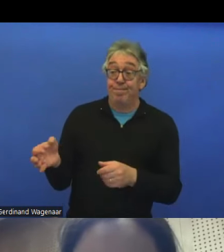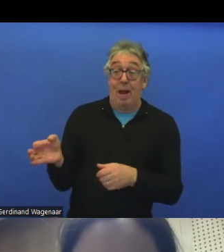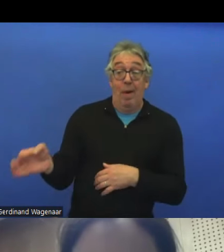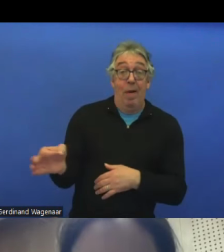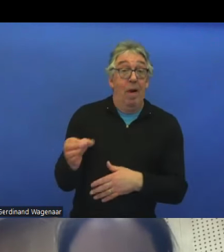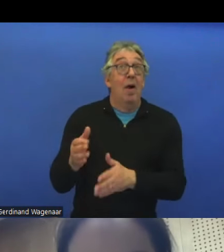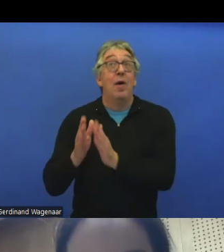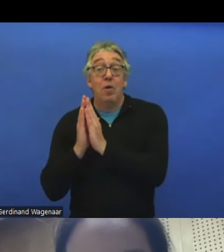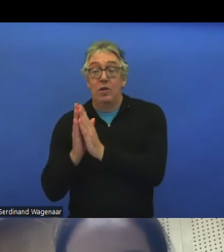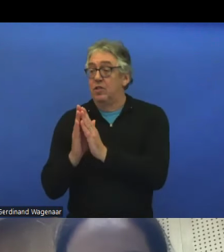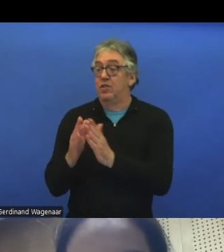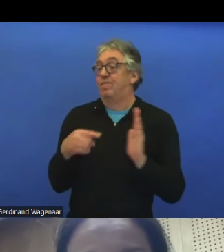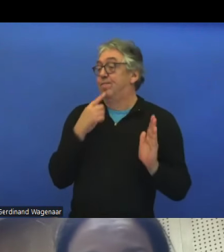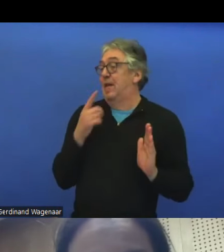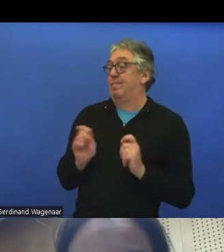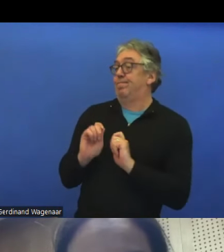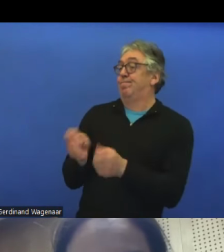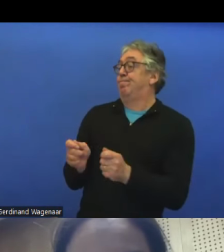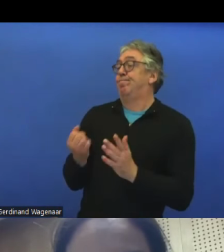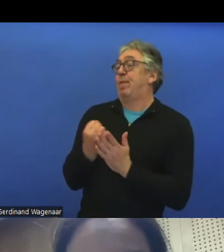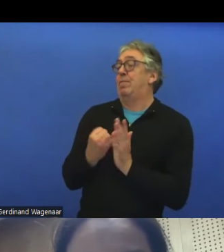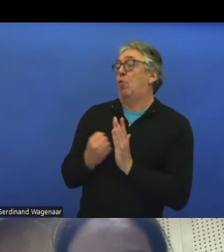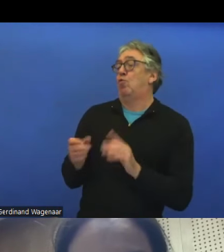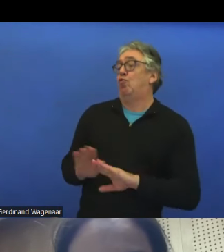groups are excluded. Also,